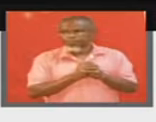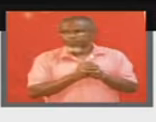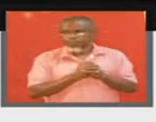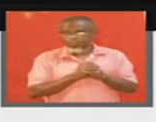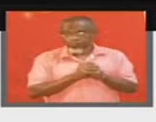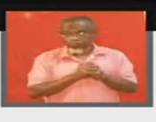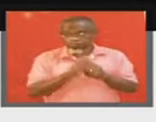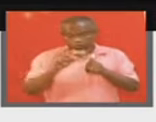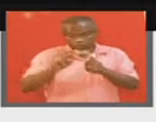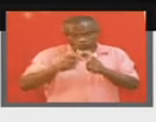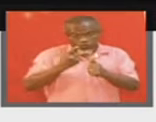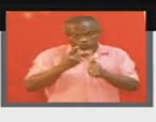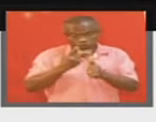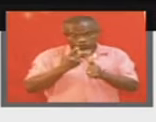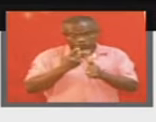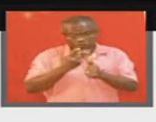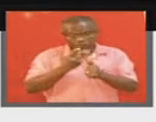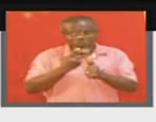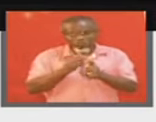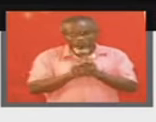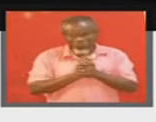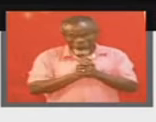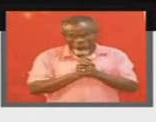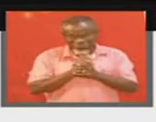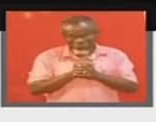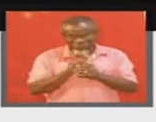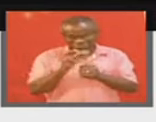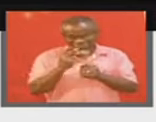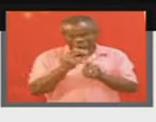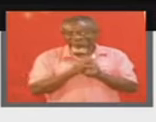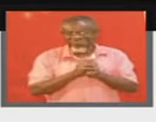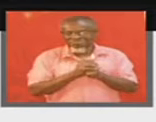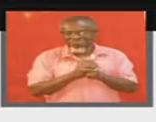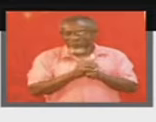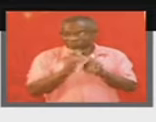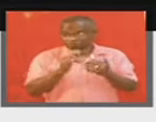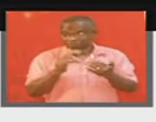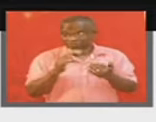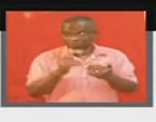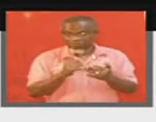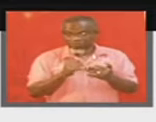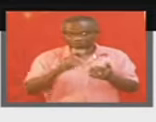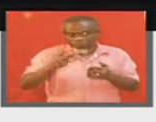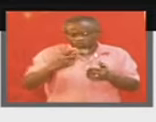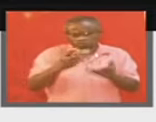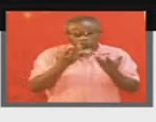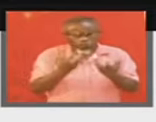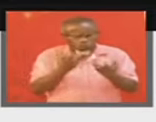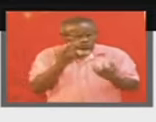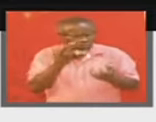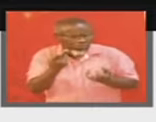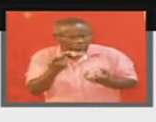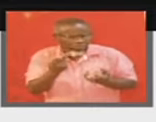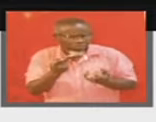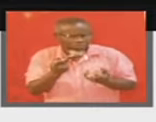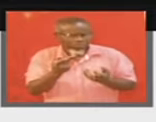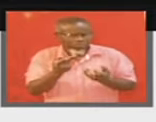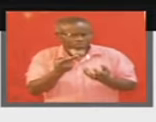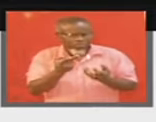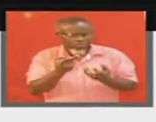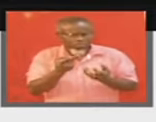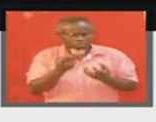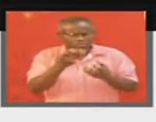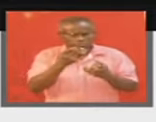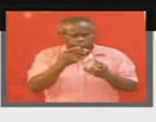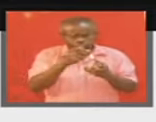So the first, well, that's the intro slide. Let's go to the next, sorry. The first thing we want to do is look again at that epidemic curve